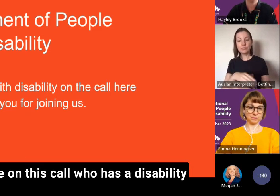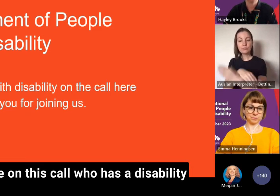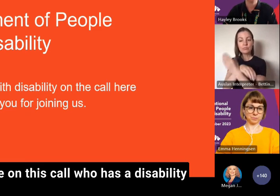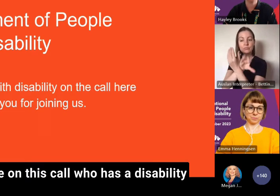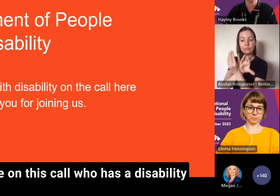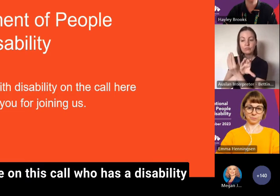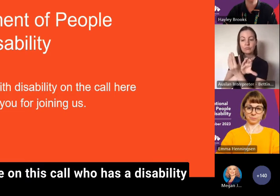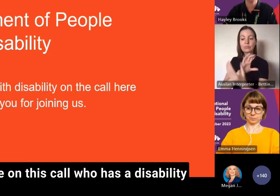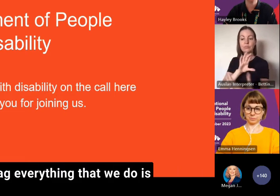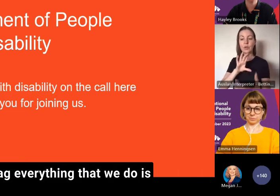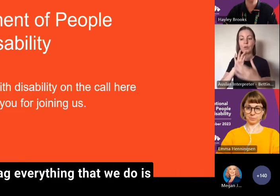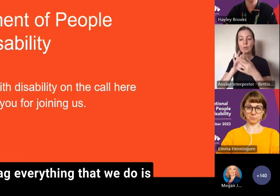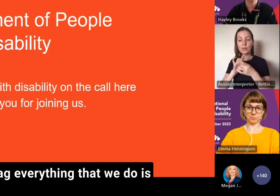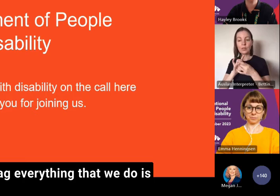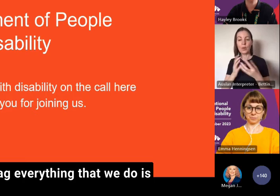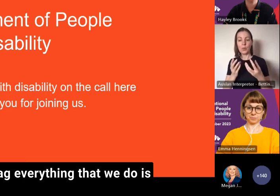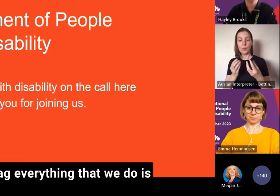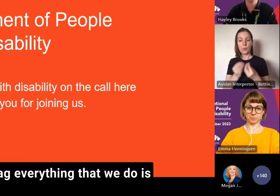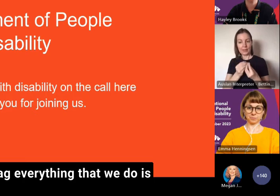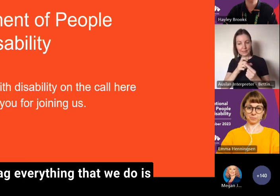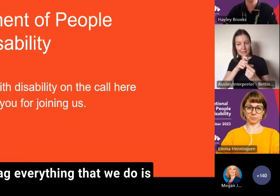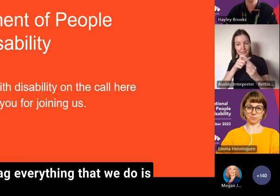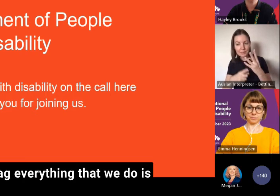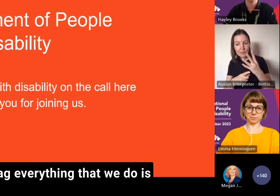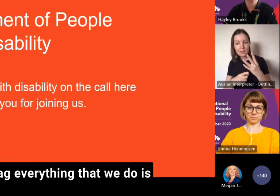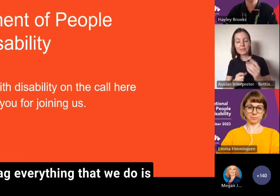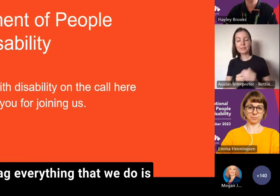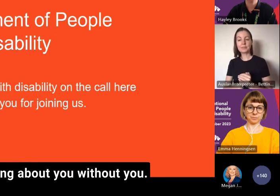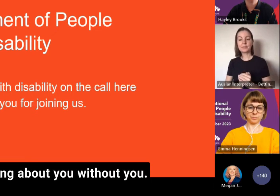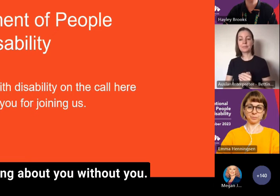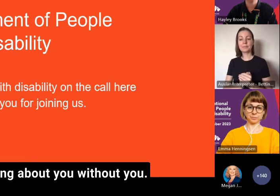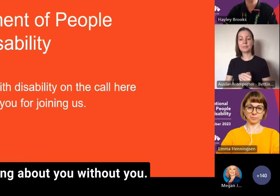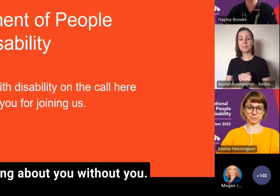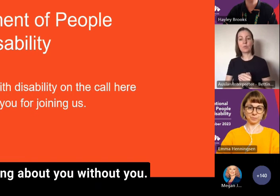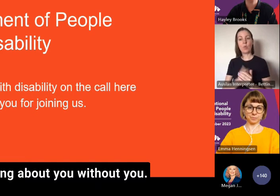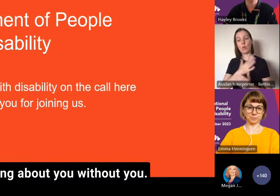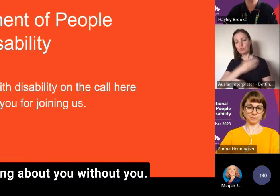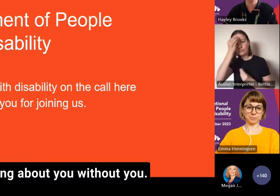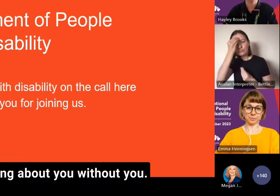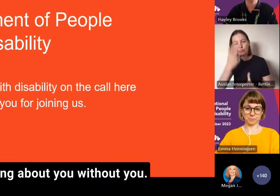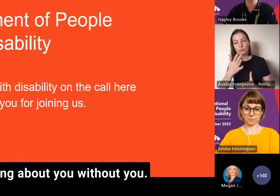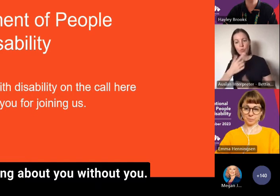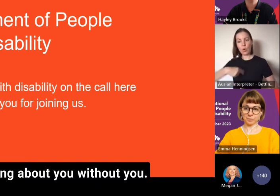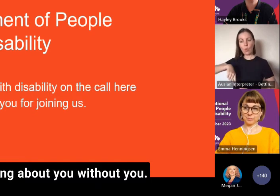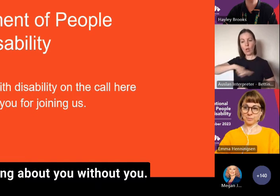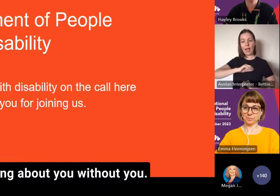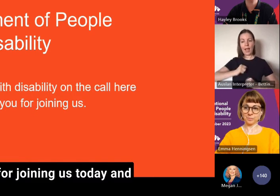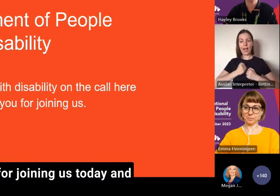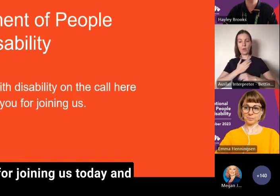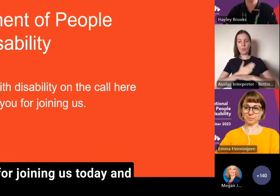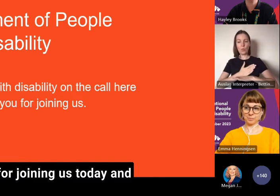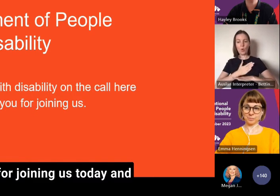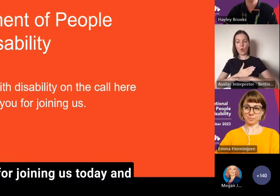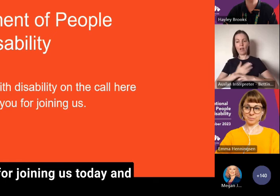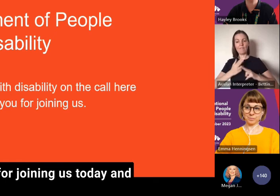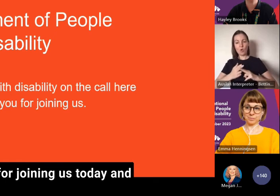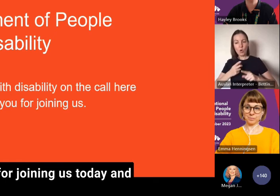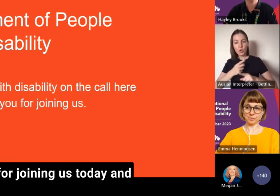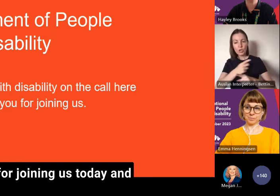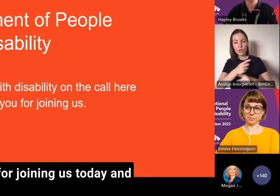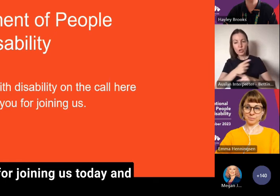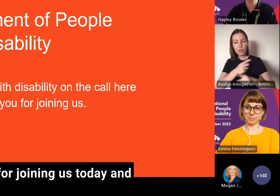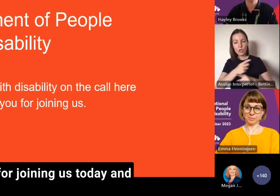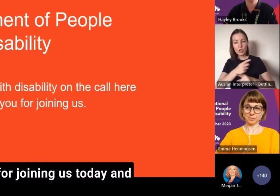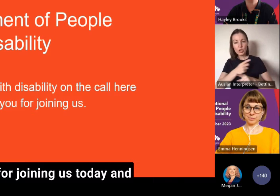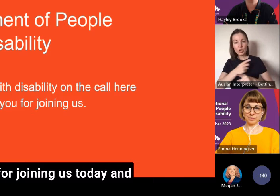who has a disability, and we want to flag everything that we do is for you, and nothing about you without you. So thank you for joining us